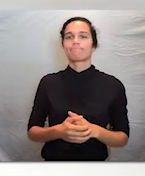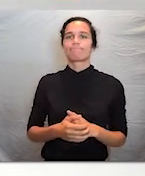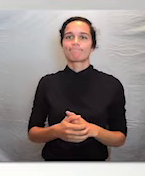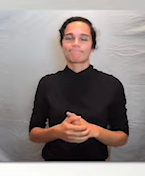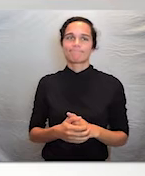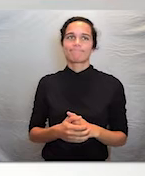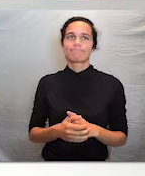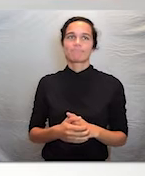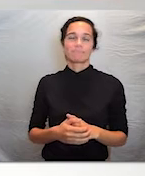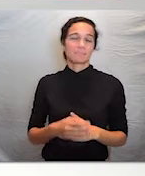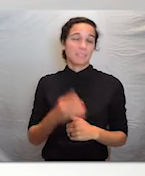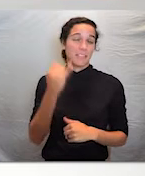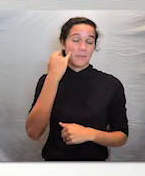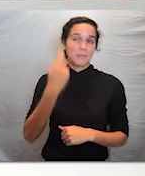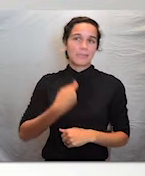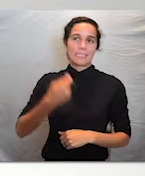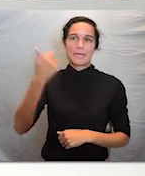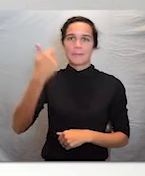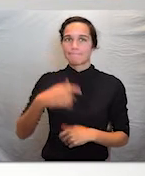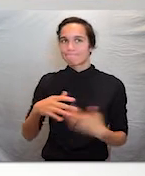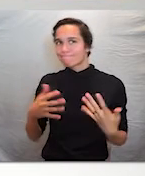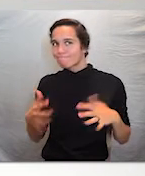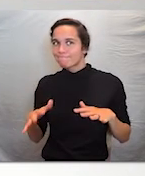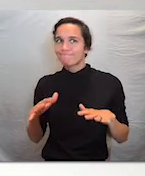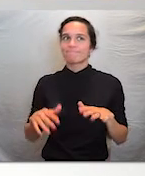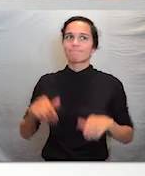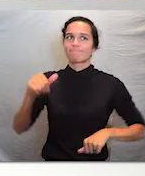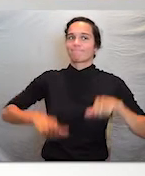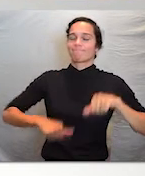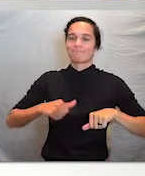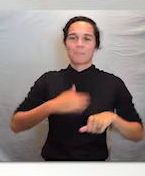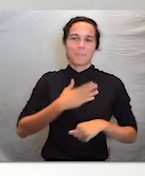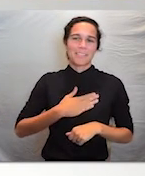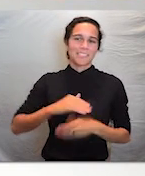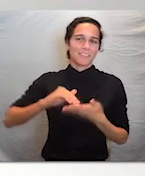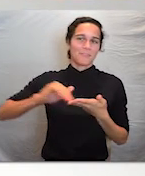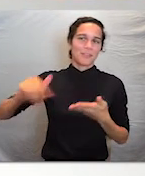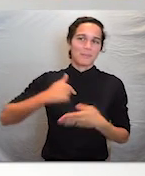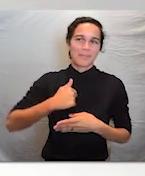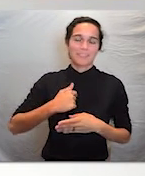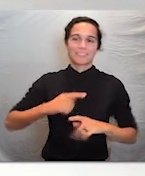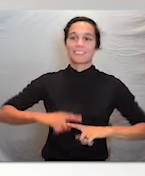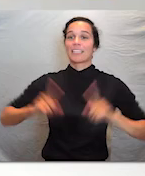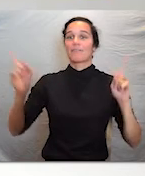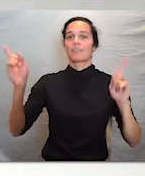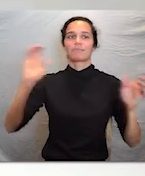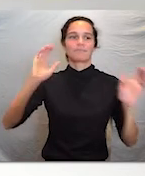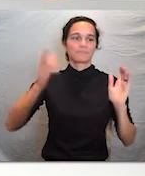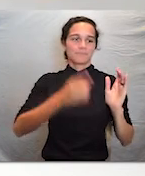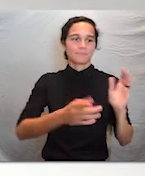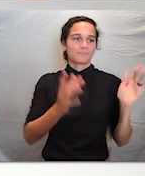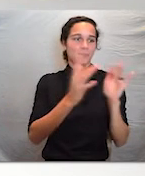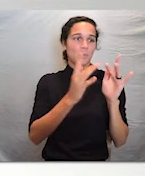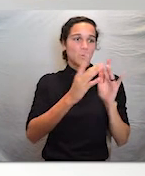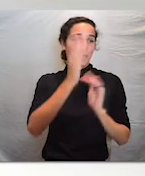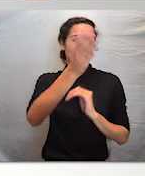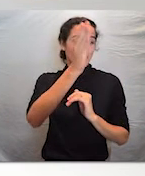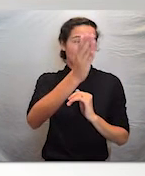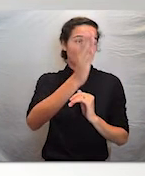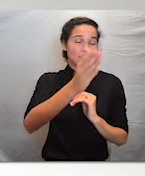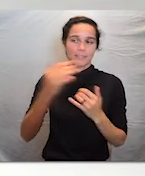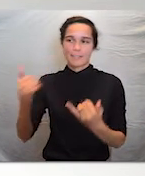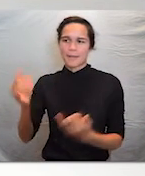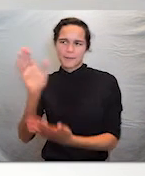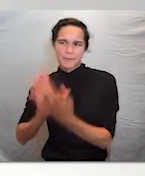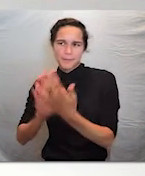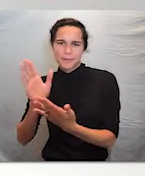little rusty, please forgive me, because it's so different from virtual presentations. And then going back